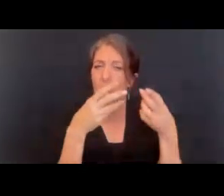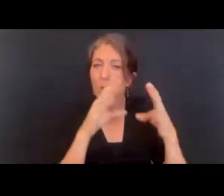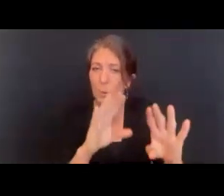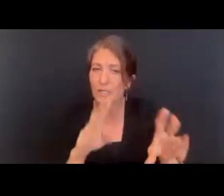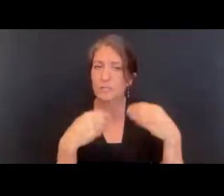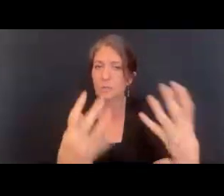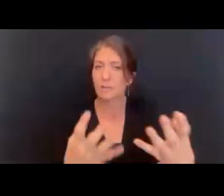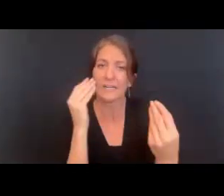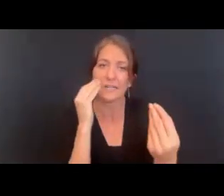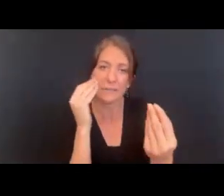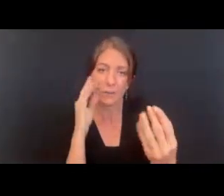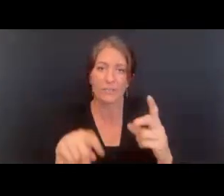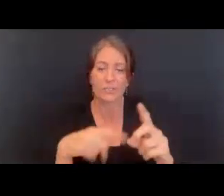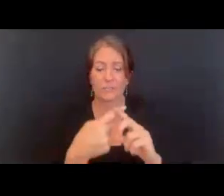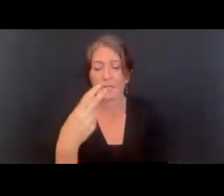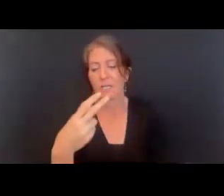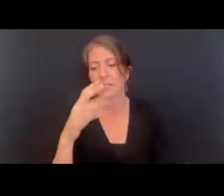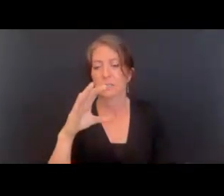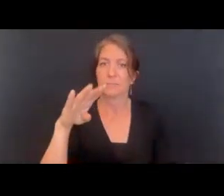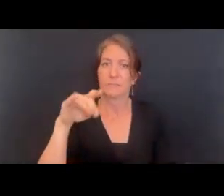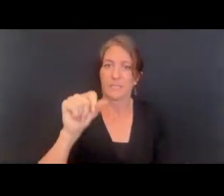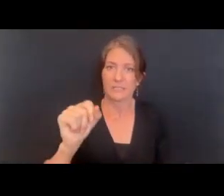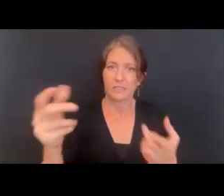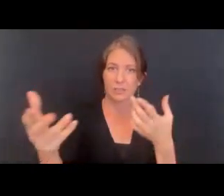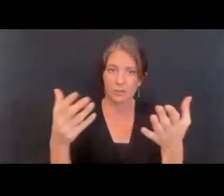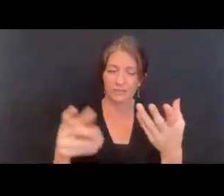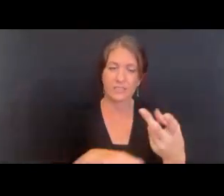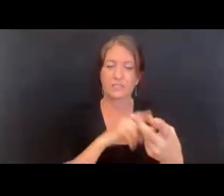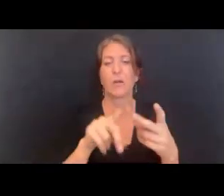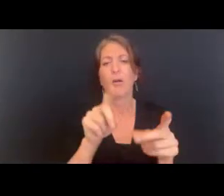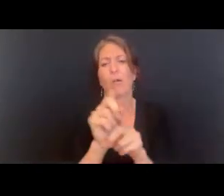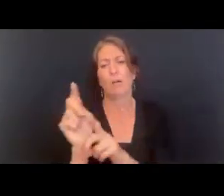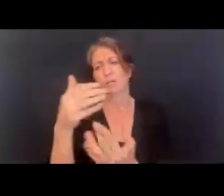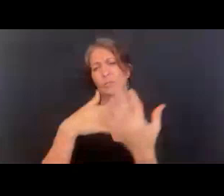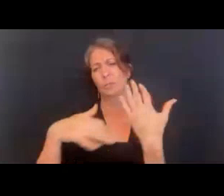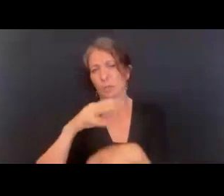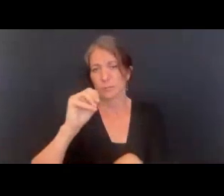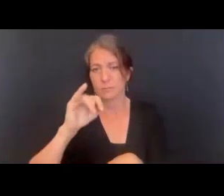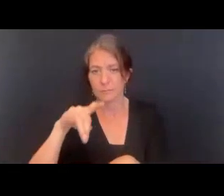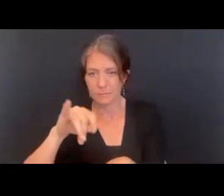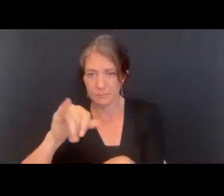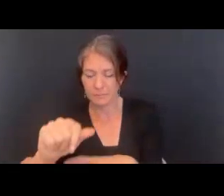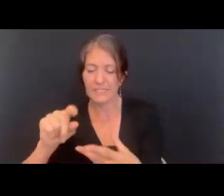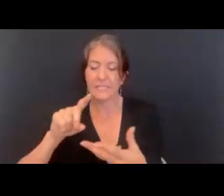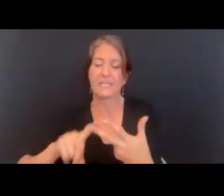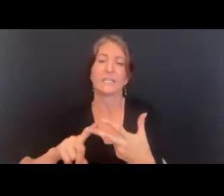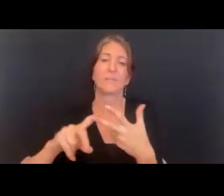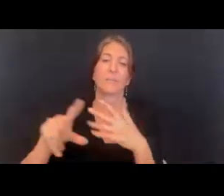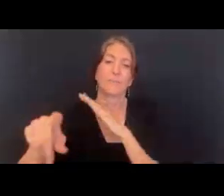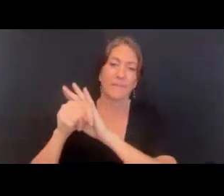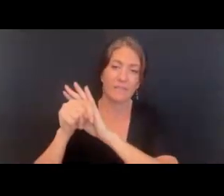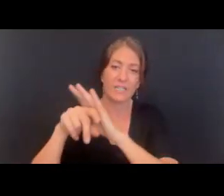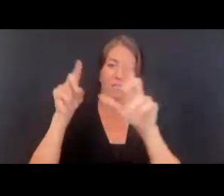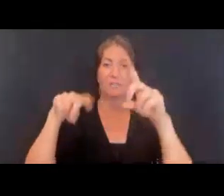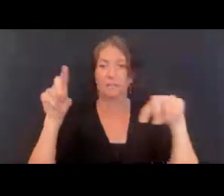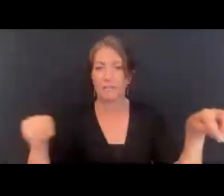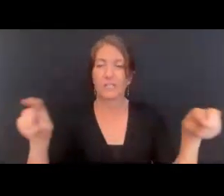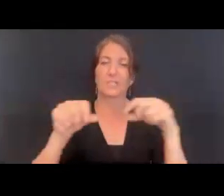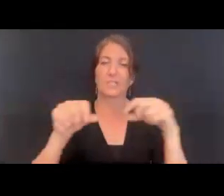HCBS services. We also support social media, video content, and various guides and